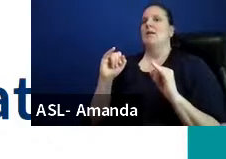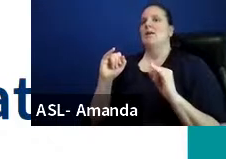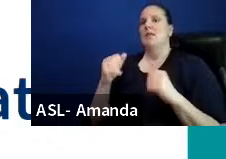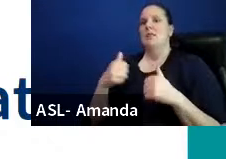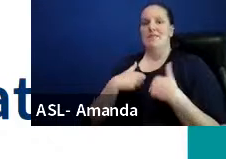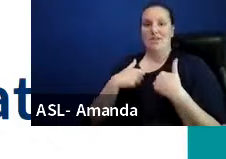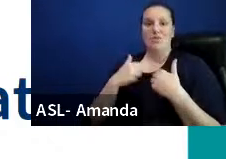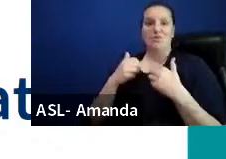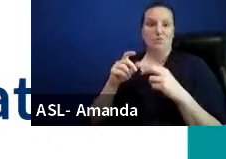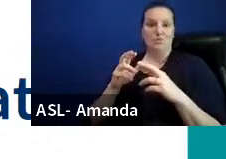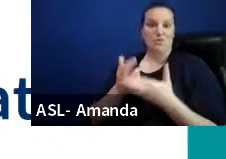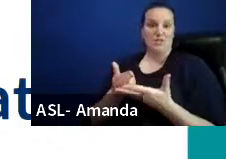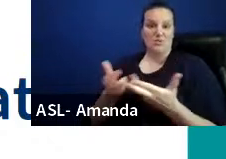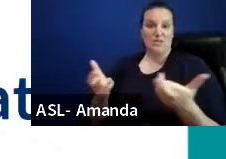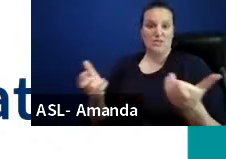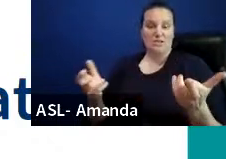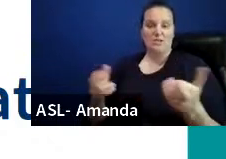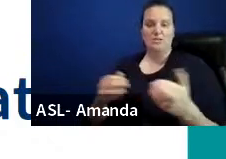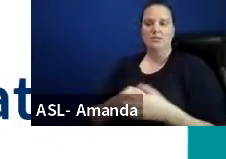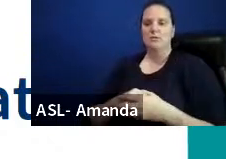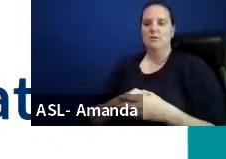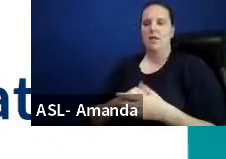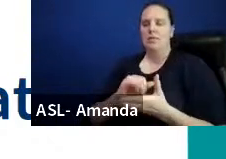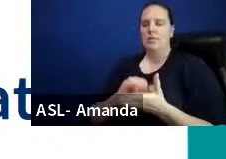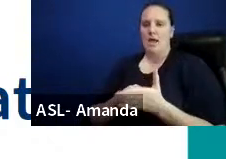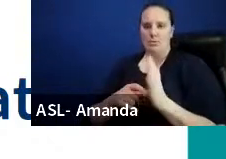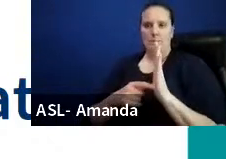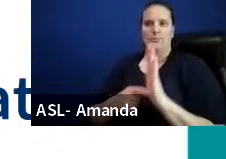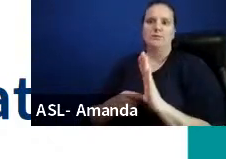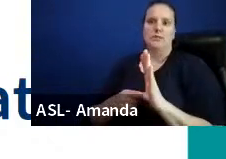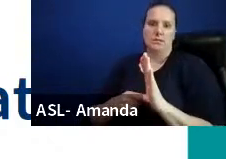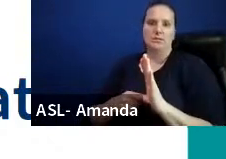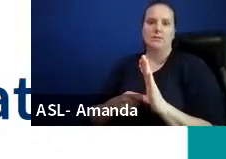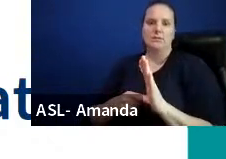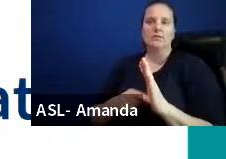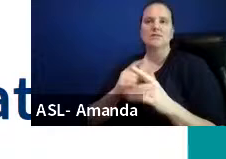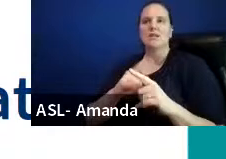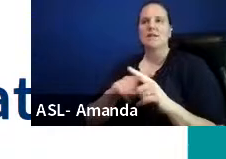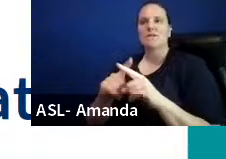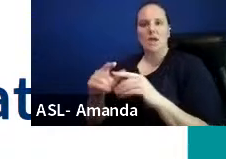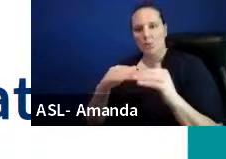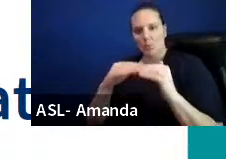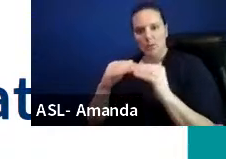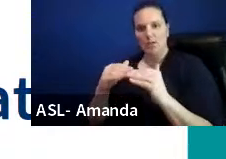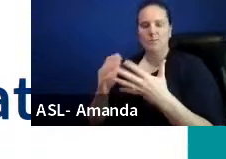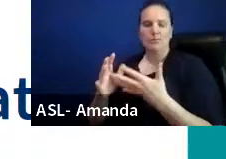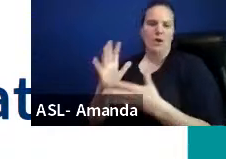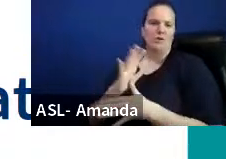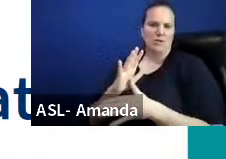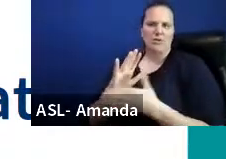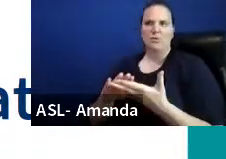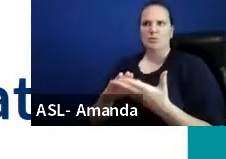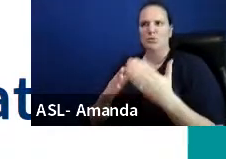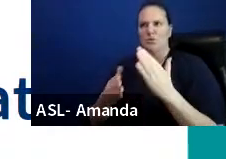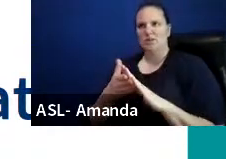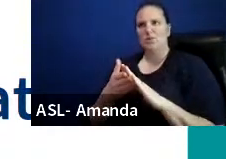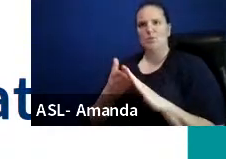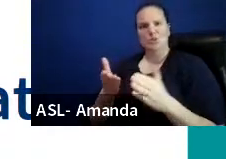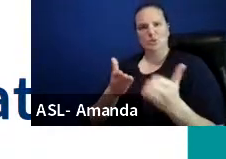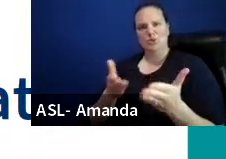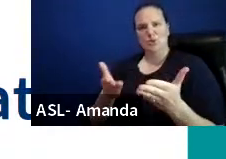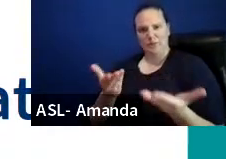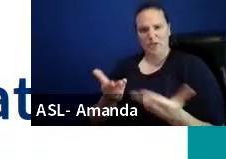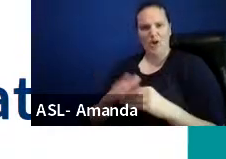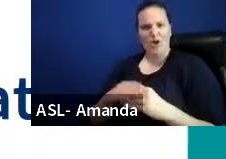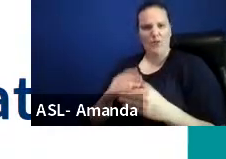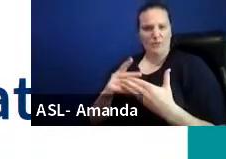Resources. These organizations all represented the different equity priority communities that we serve here on the